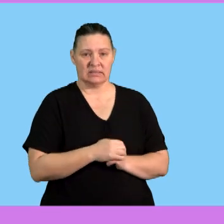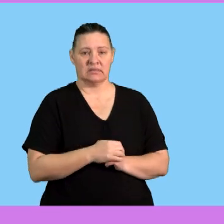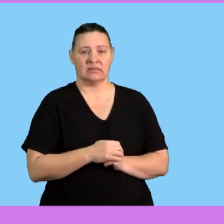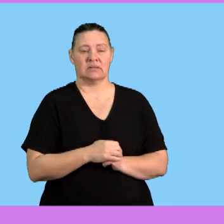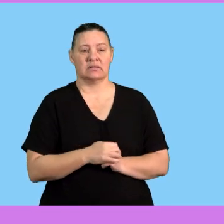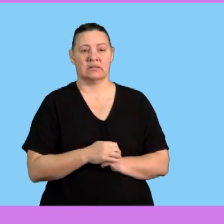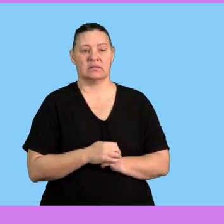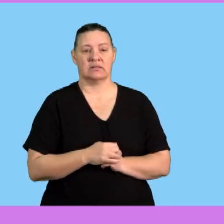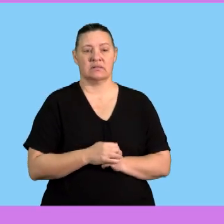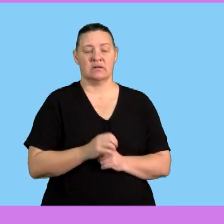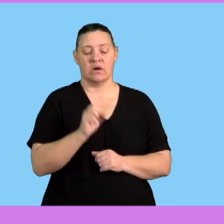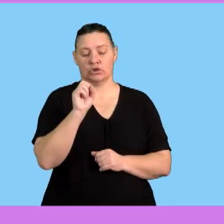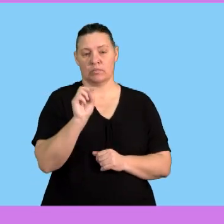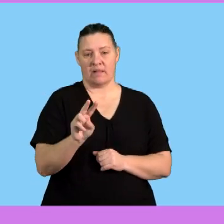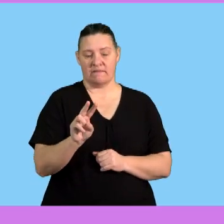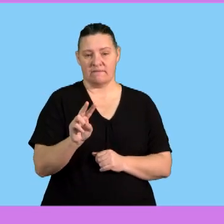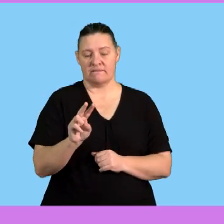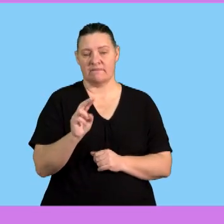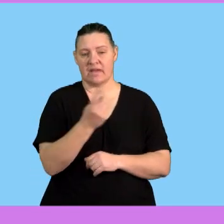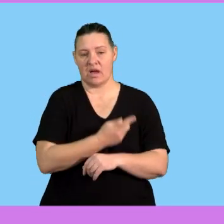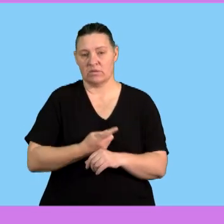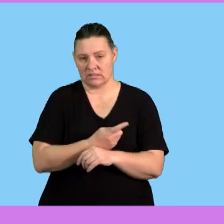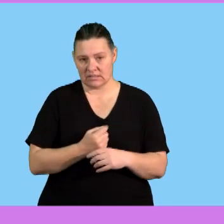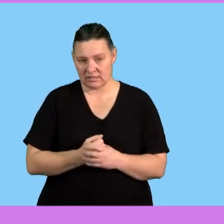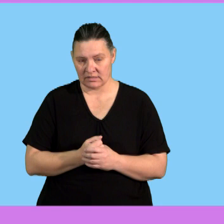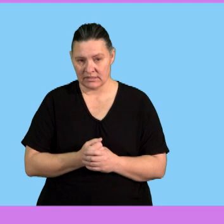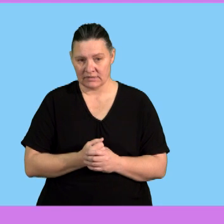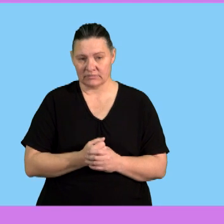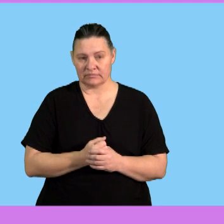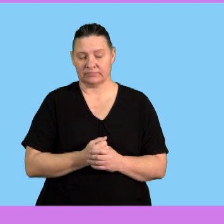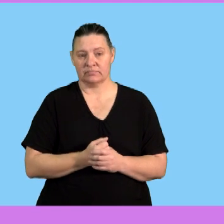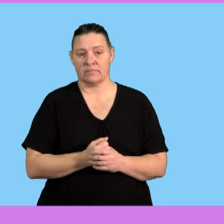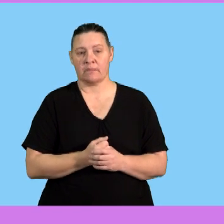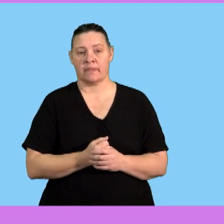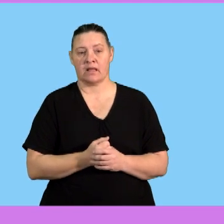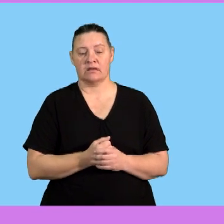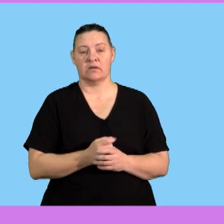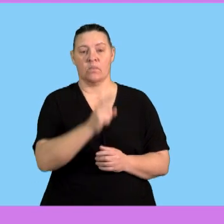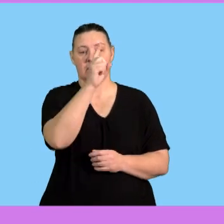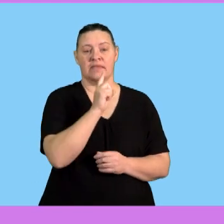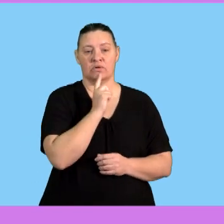case. So we have 12 hours. So when you divide these two,